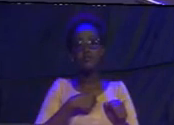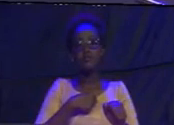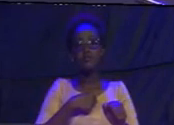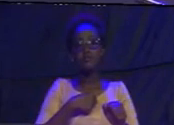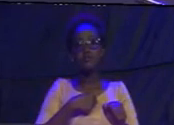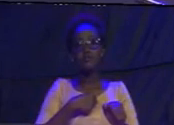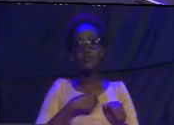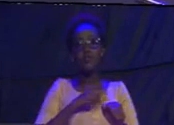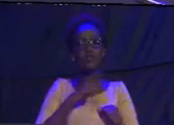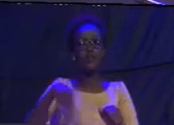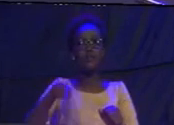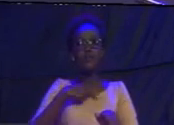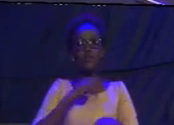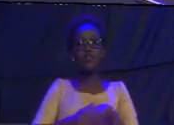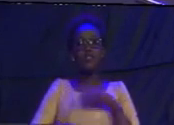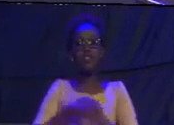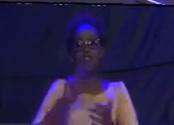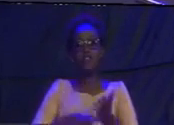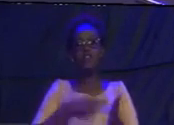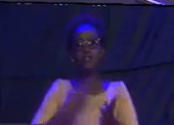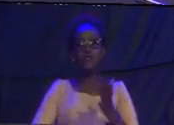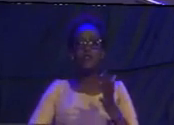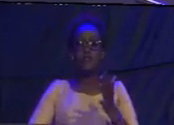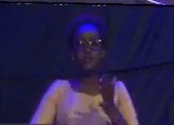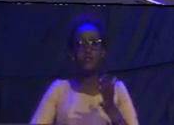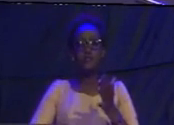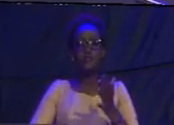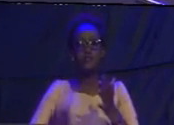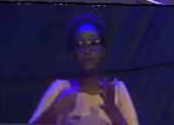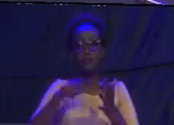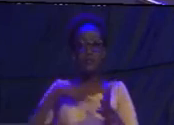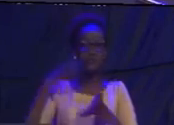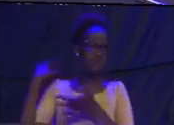us, Lord. I never saw us losing any